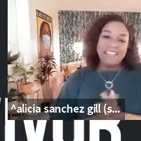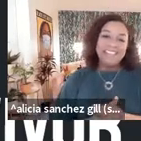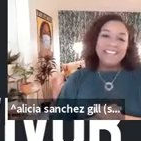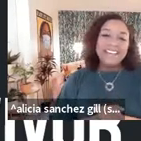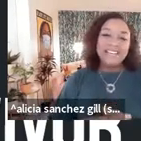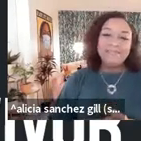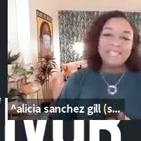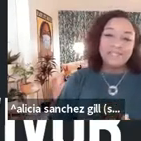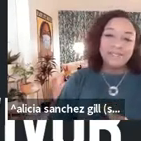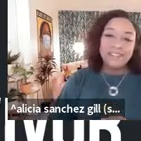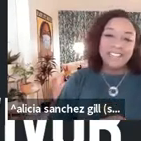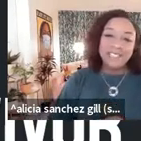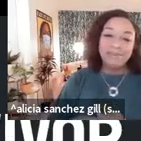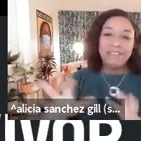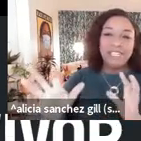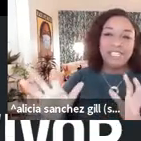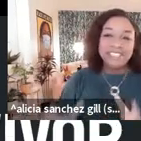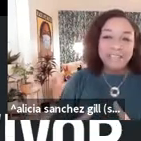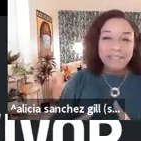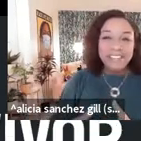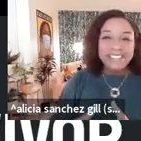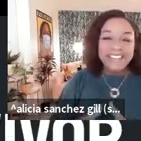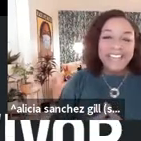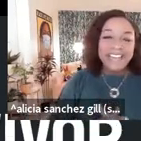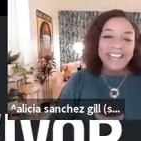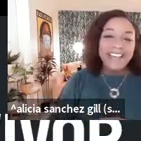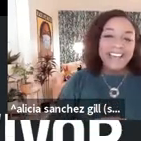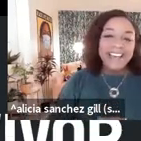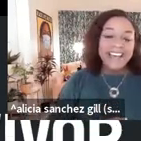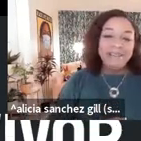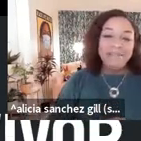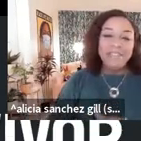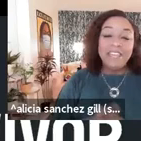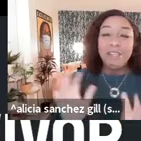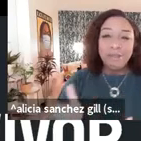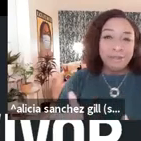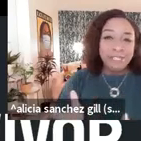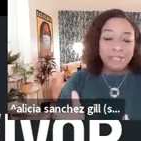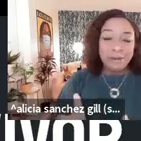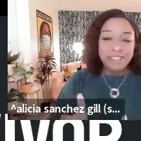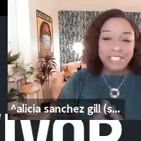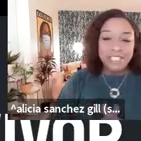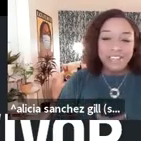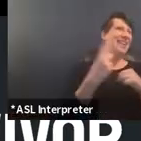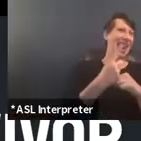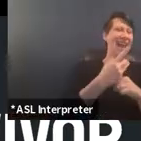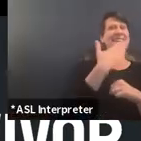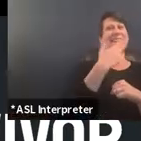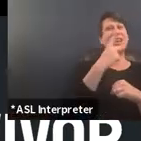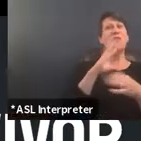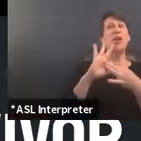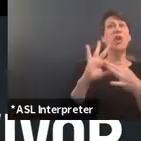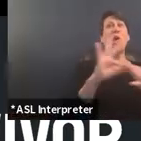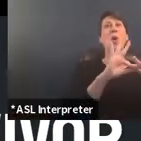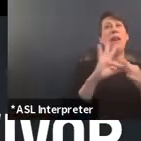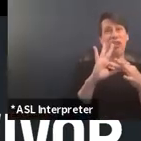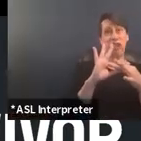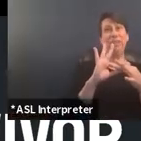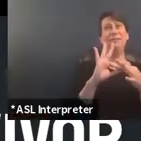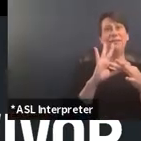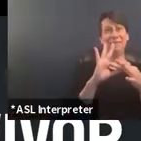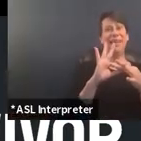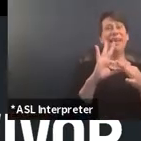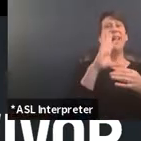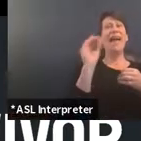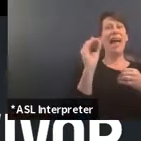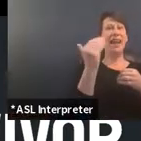carolina um sexual violence prevention summit today um thank you to the coalition for having me and thank you